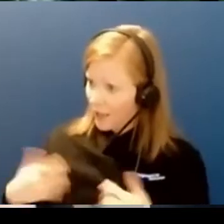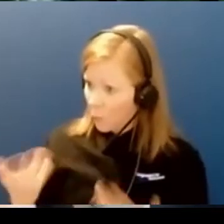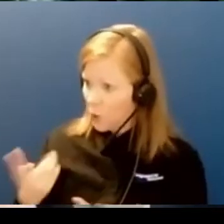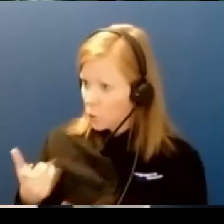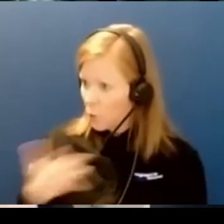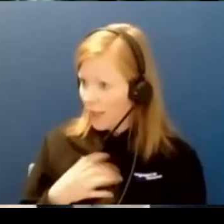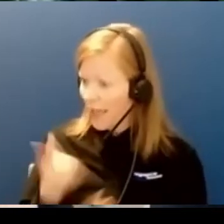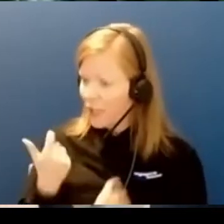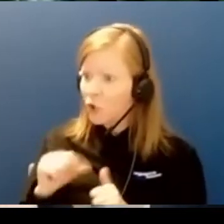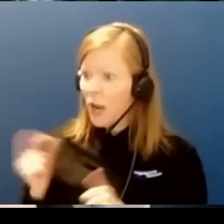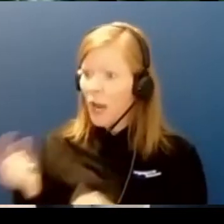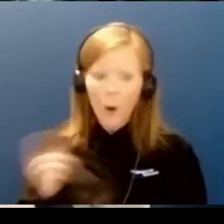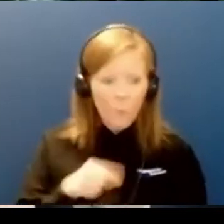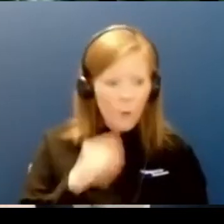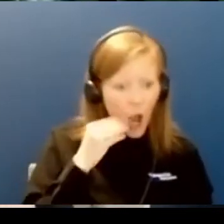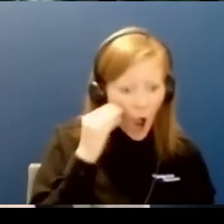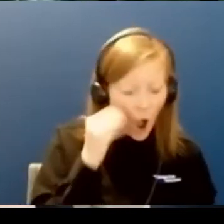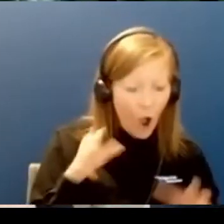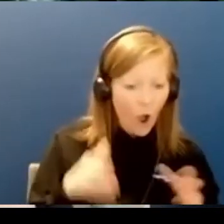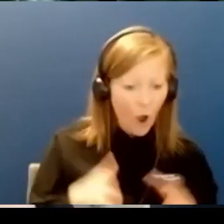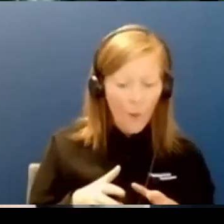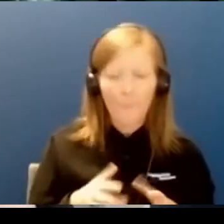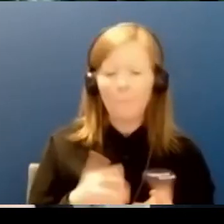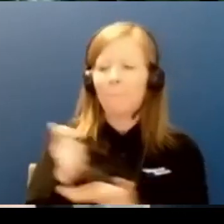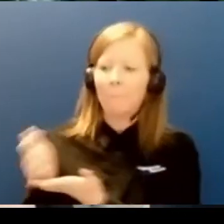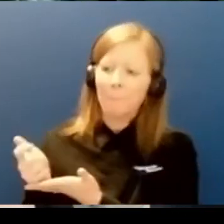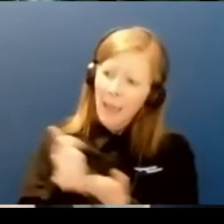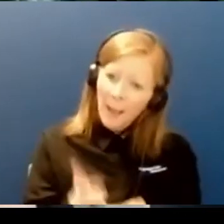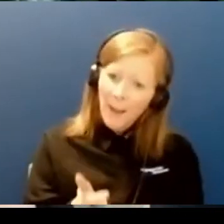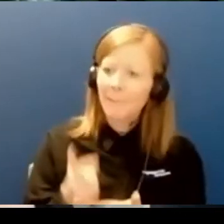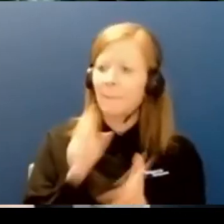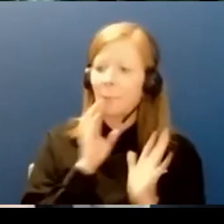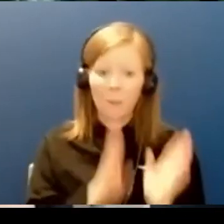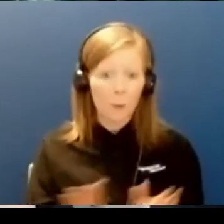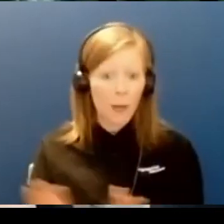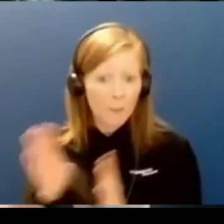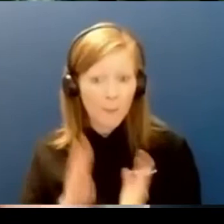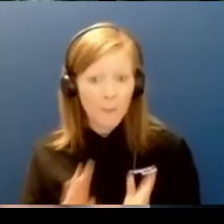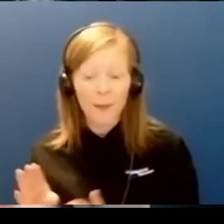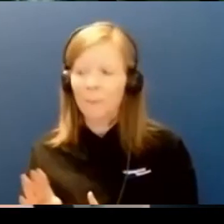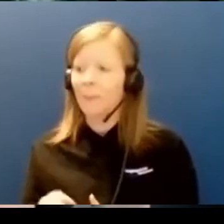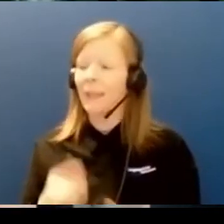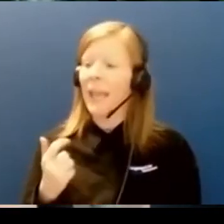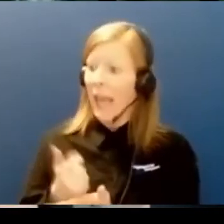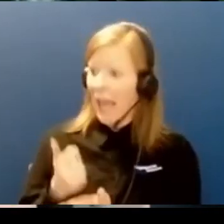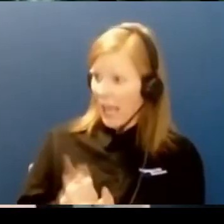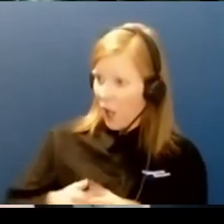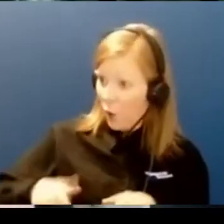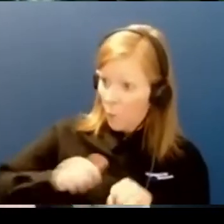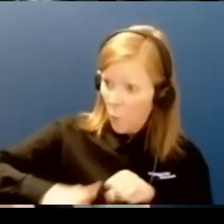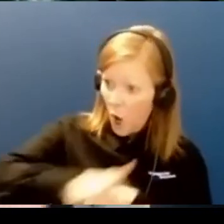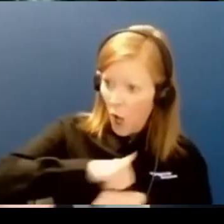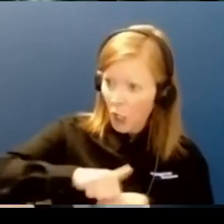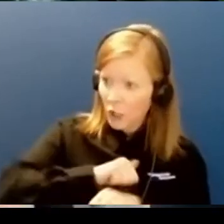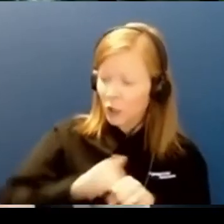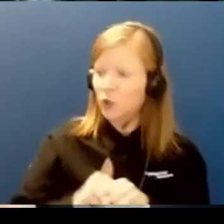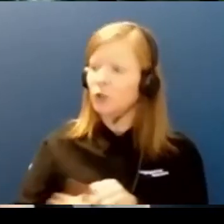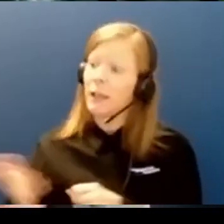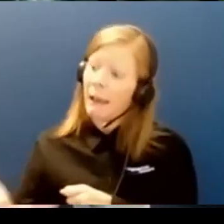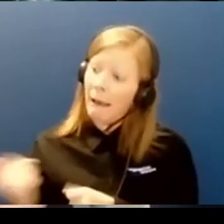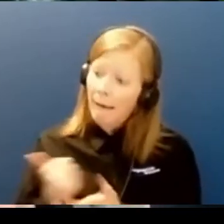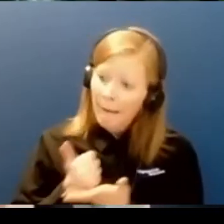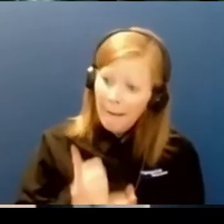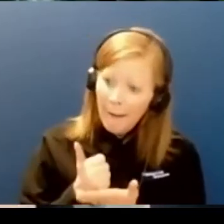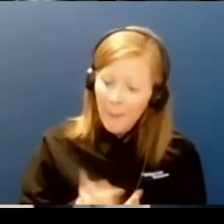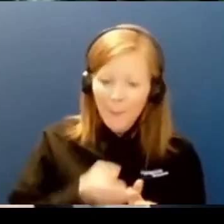then bring it home, have them sort of help with, preparation. So they can help wash the vegetables. They can help maybe slice things depending on how old